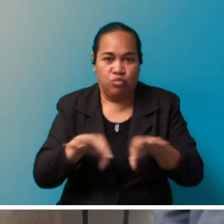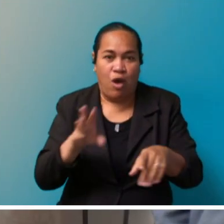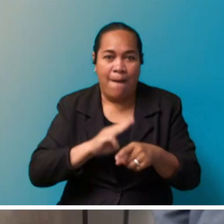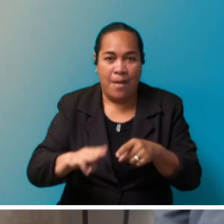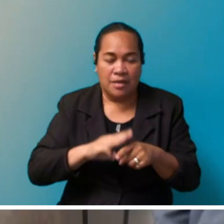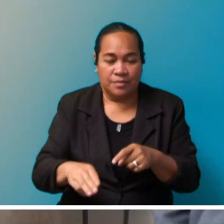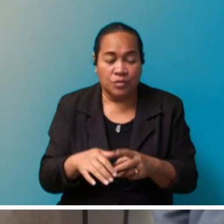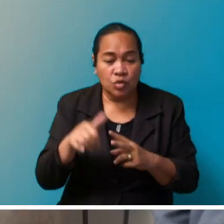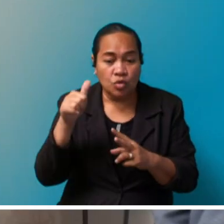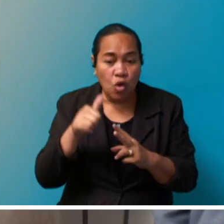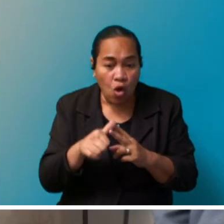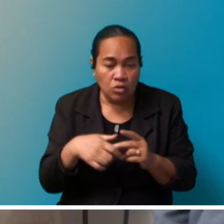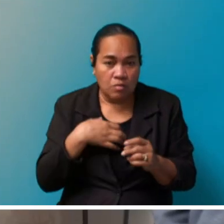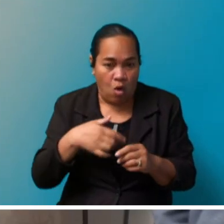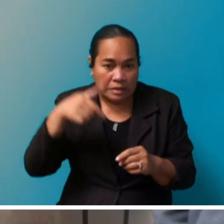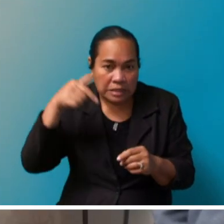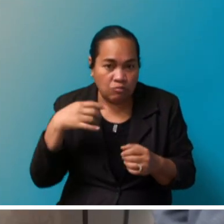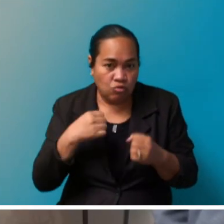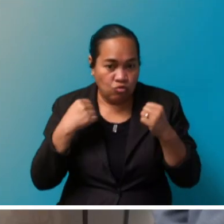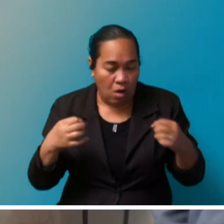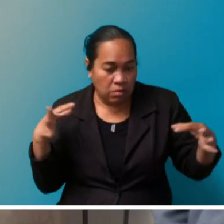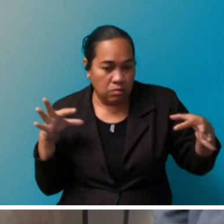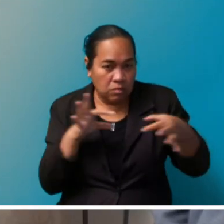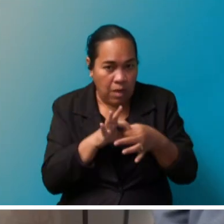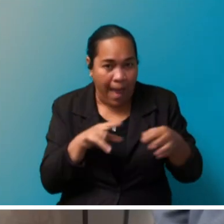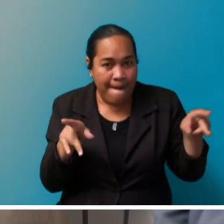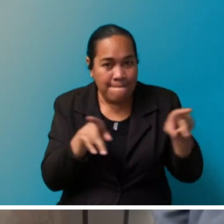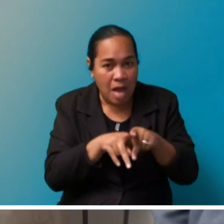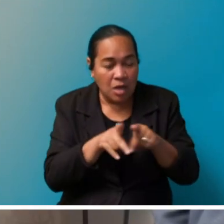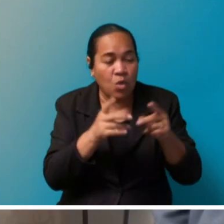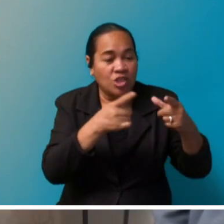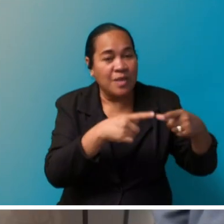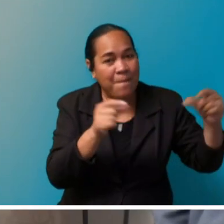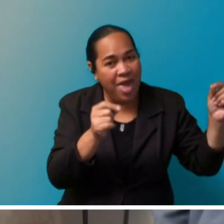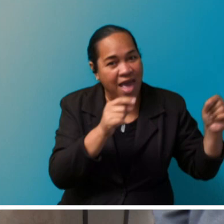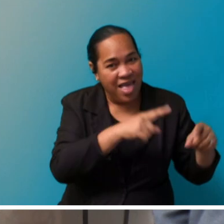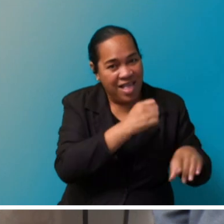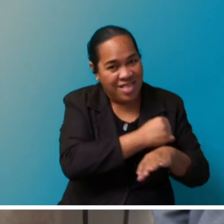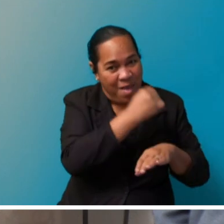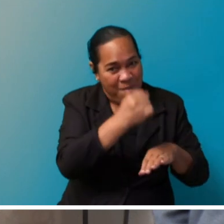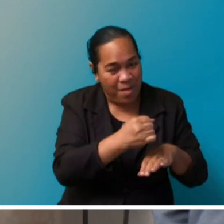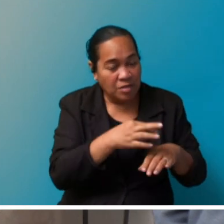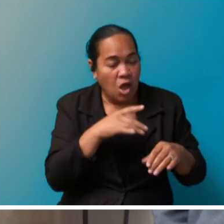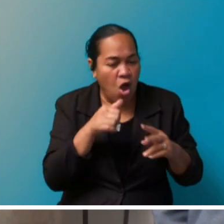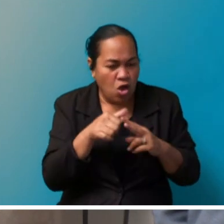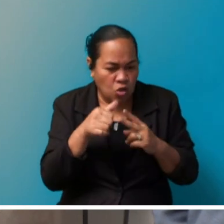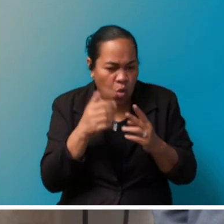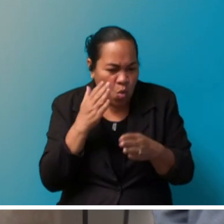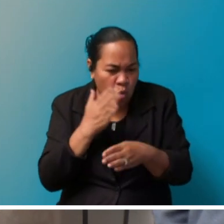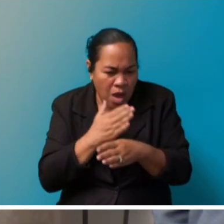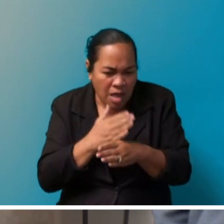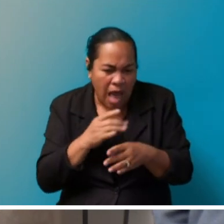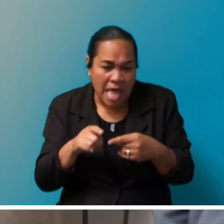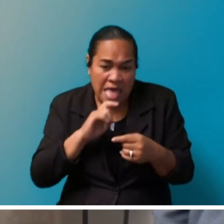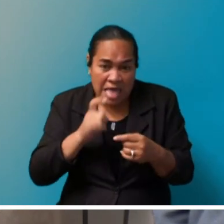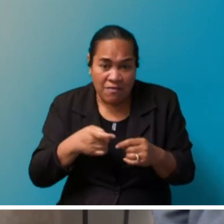deepening bilateral partnerships. The Ministry, in collaboration with the Government of Japan, is progressing work on the installation of tsunami sirens around